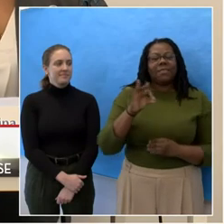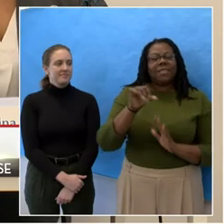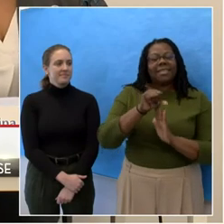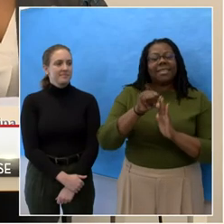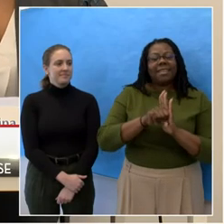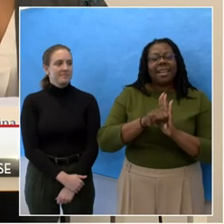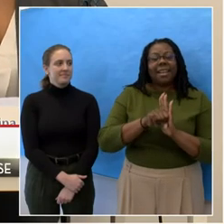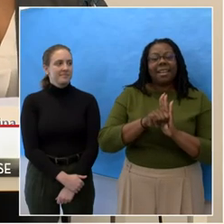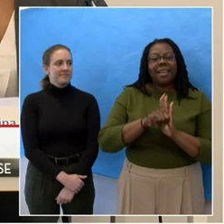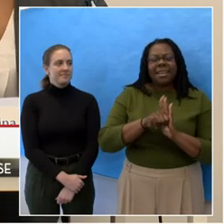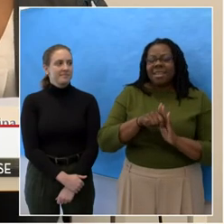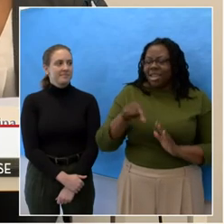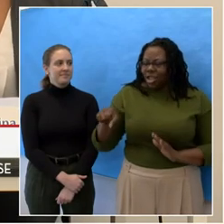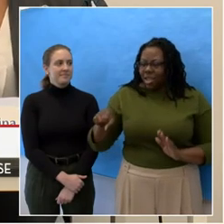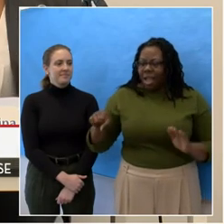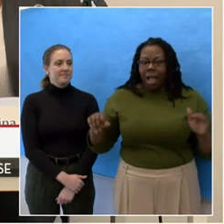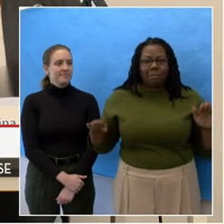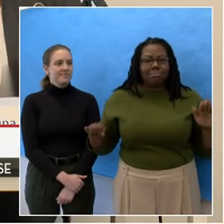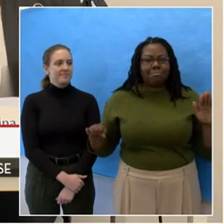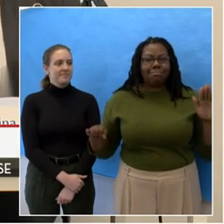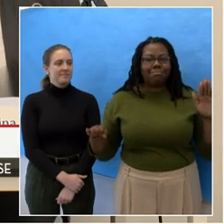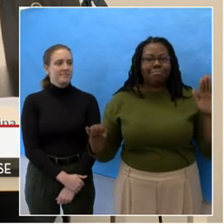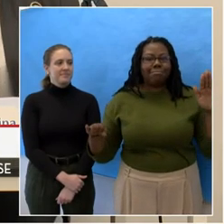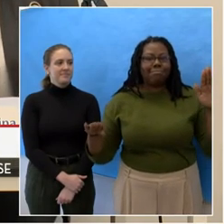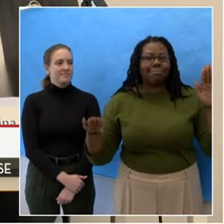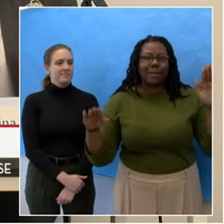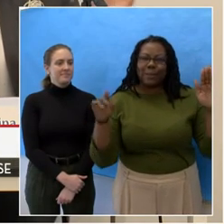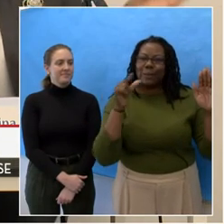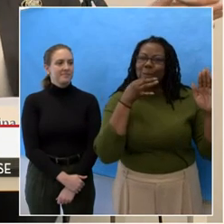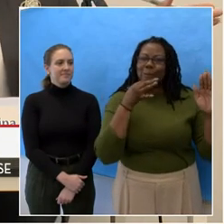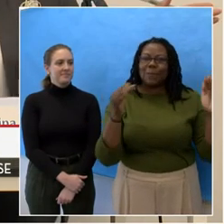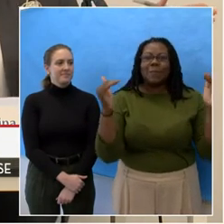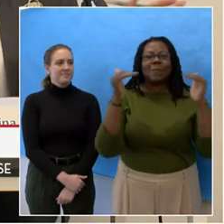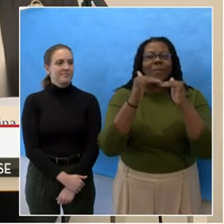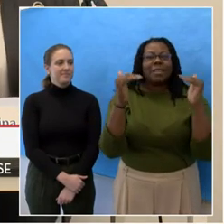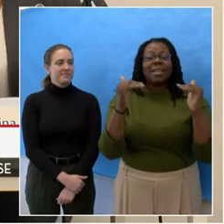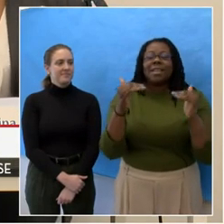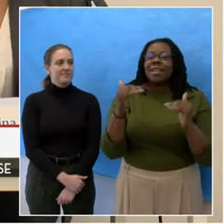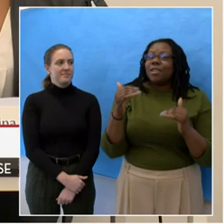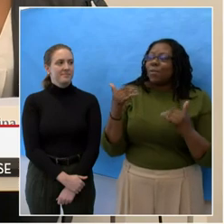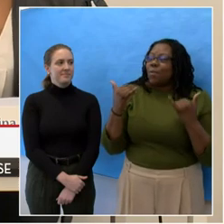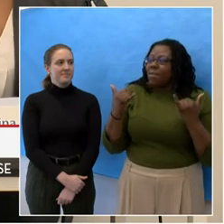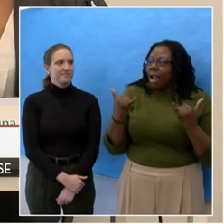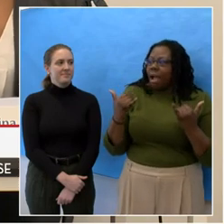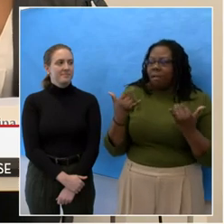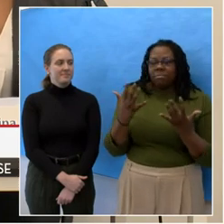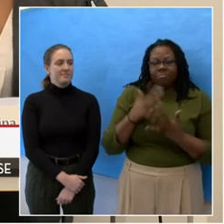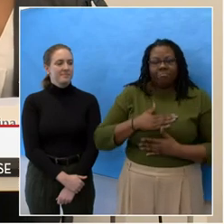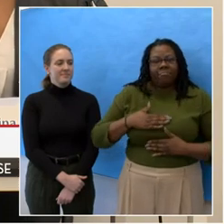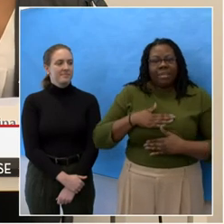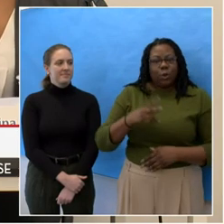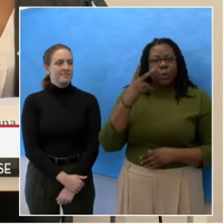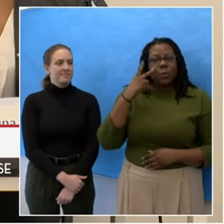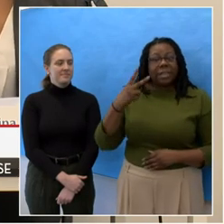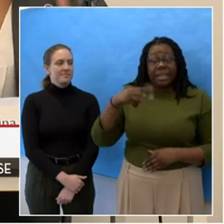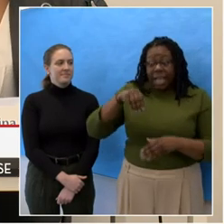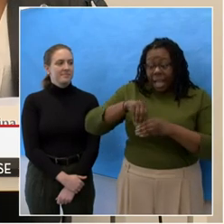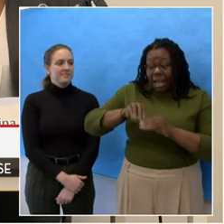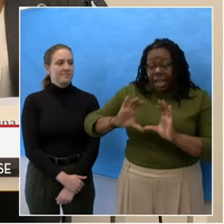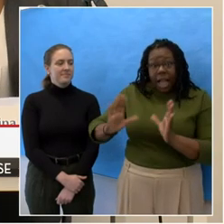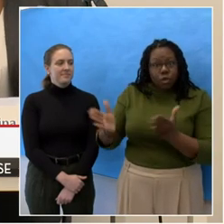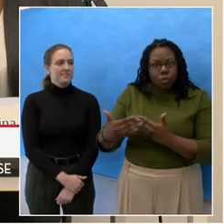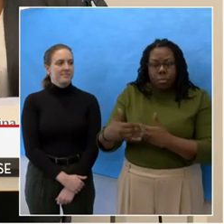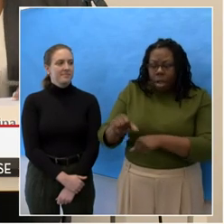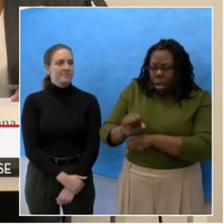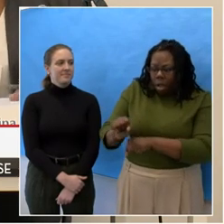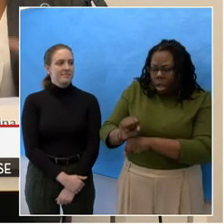is critical, and I hope you all are seeing this through line between practices inside the classroom that then allow our teachers to lead and drive